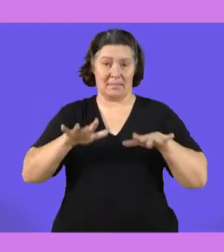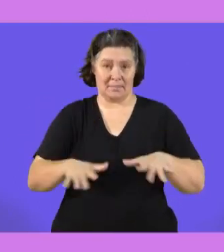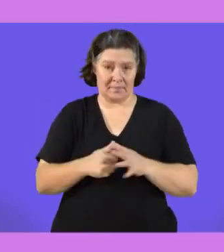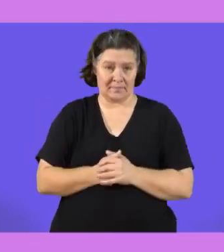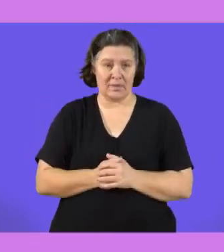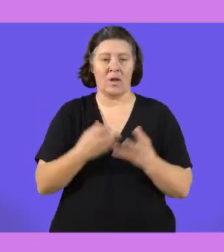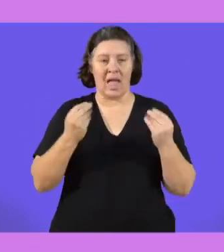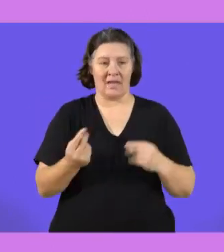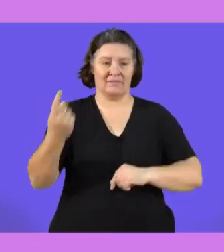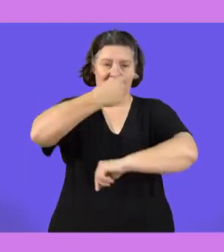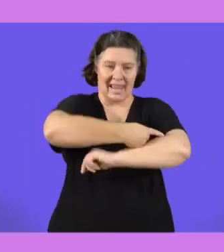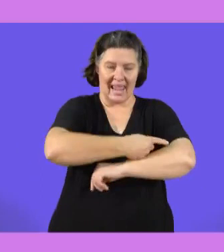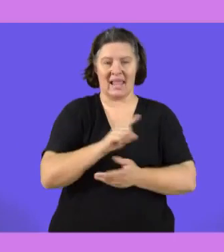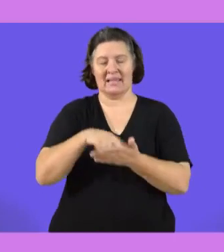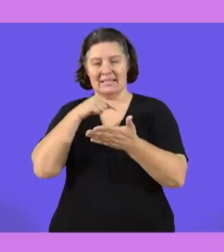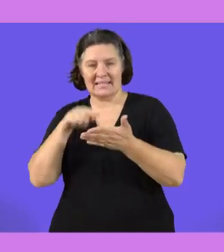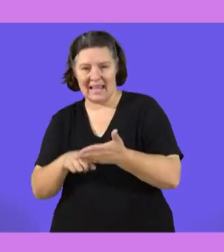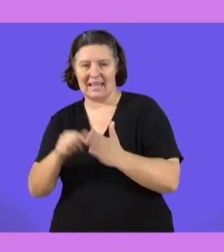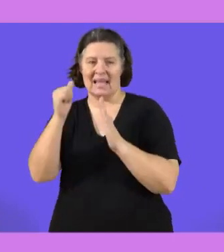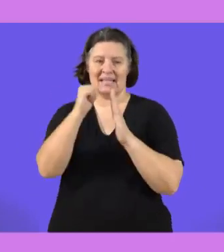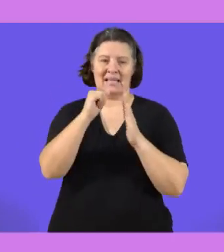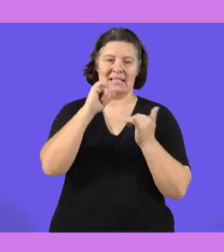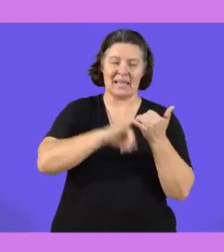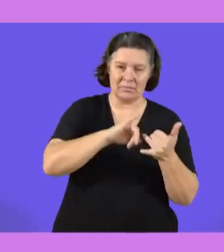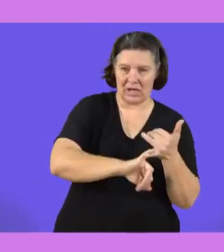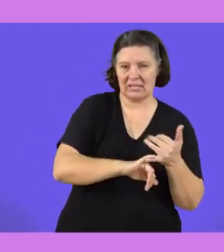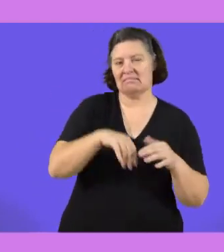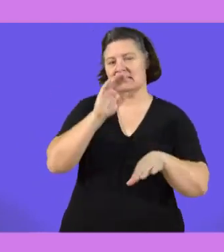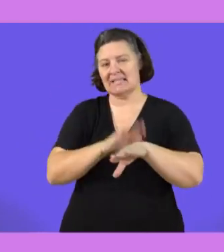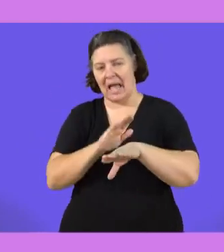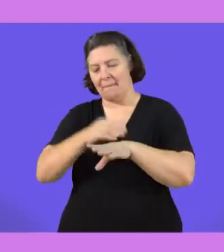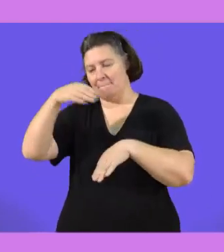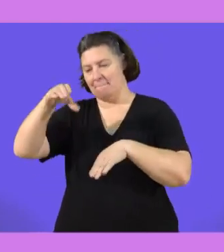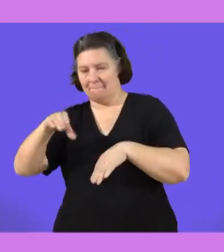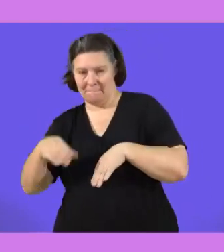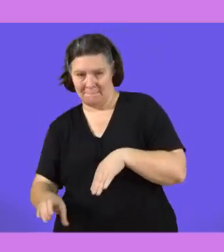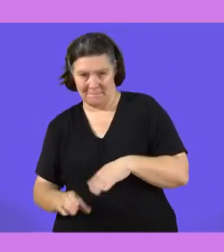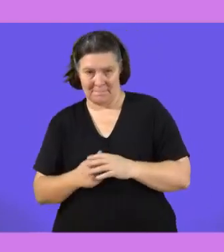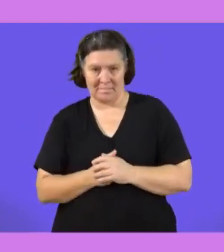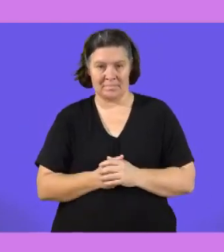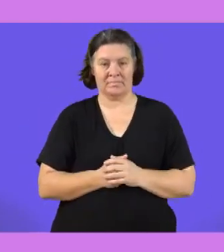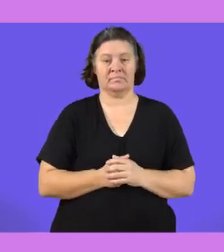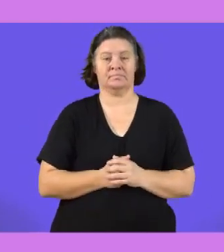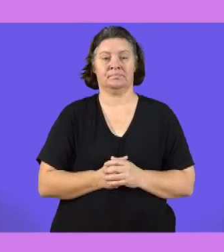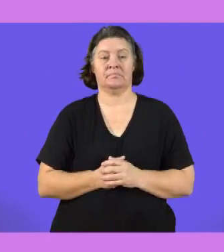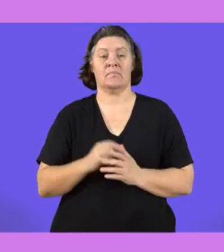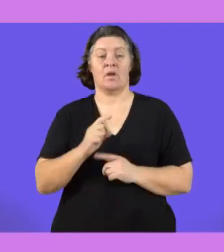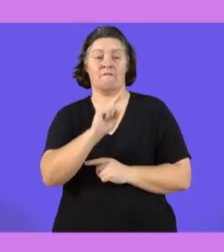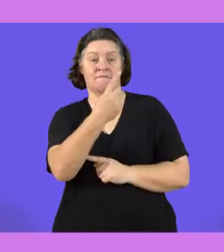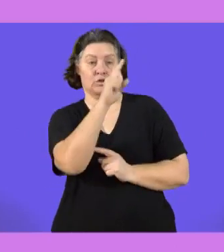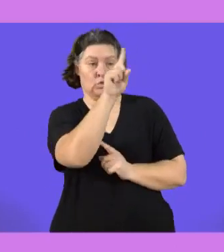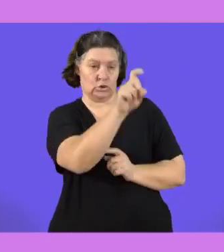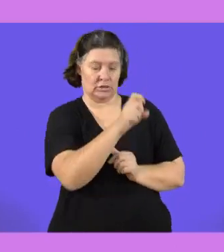the days, we have the date, the subject, as well as the time allocation per subject. So looking at this, first